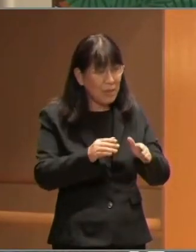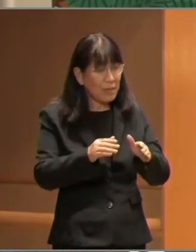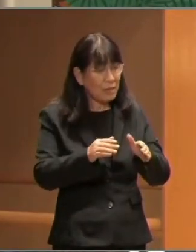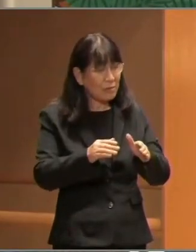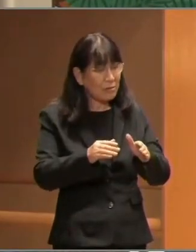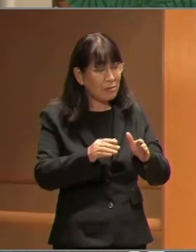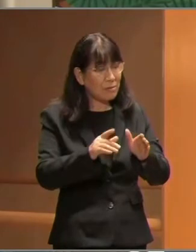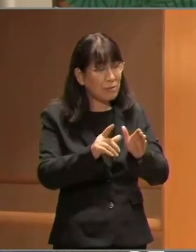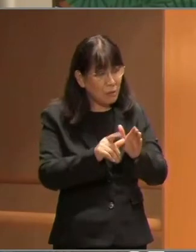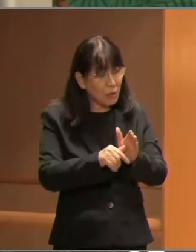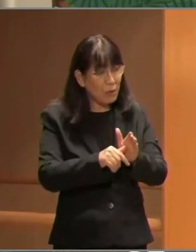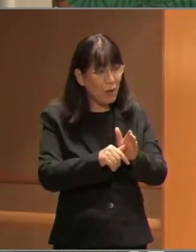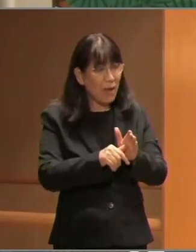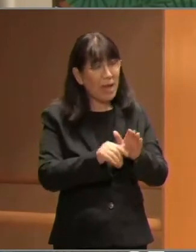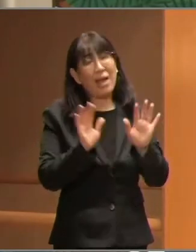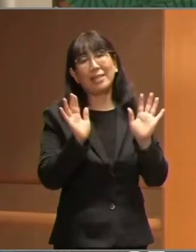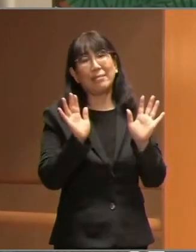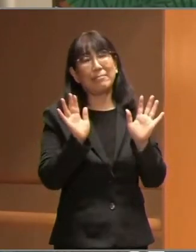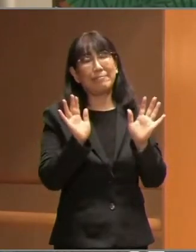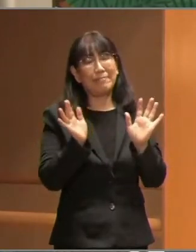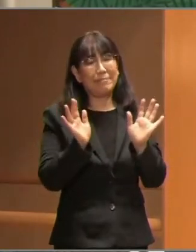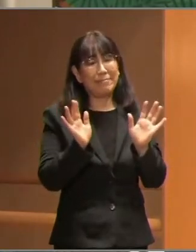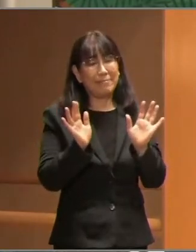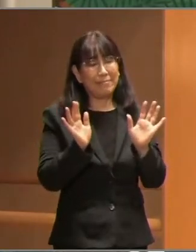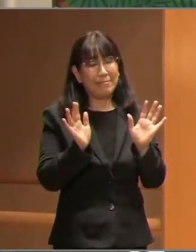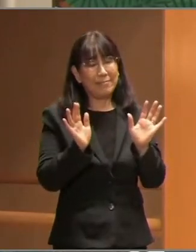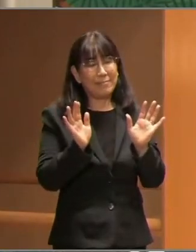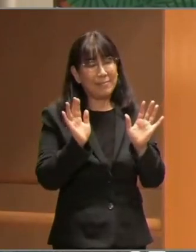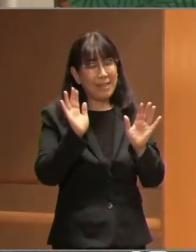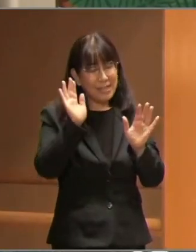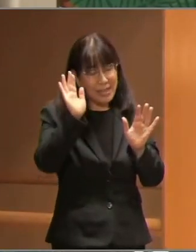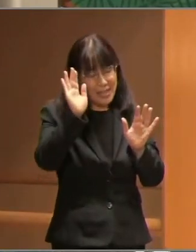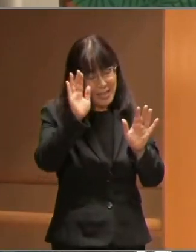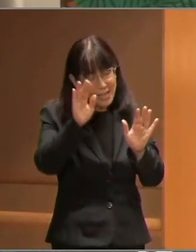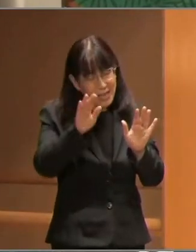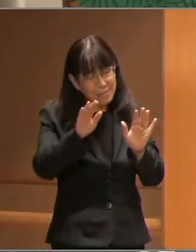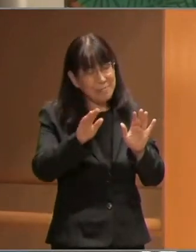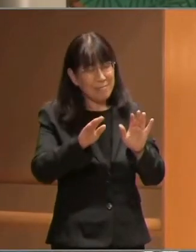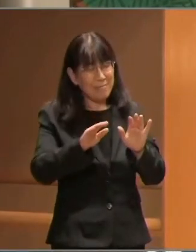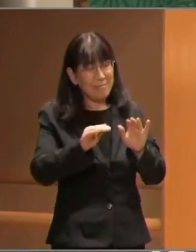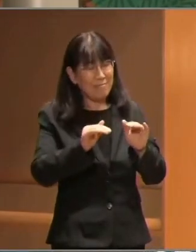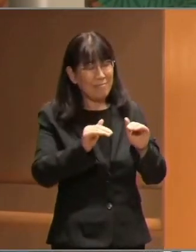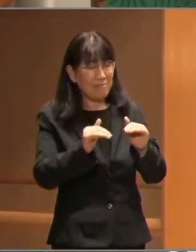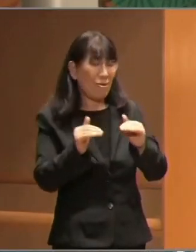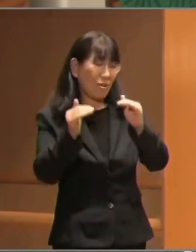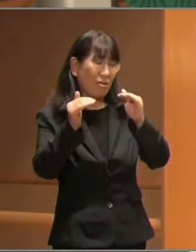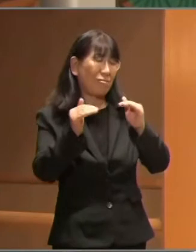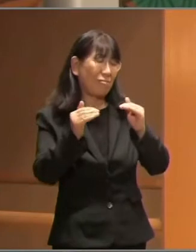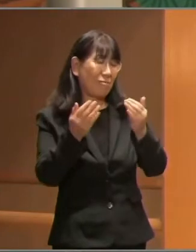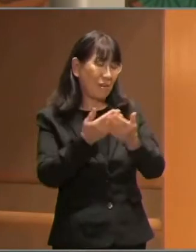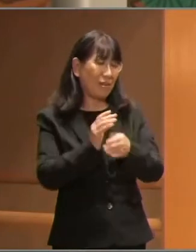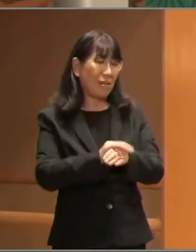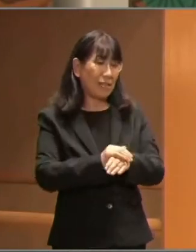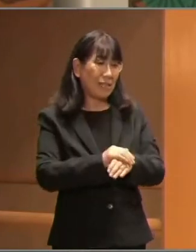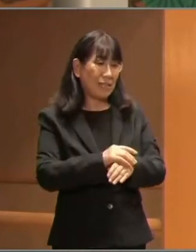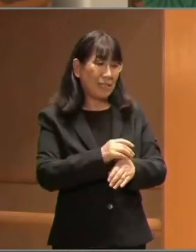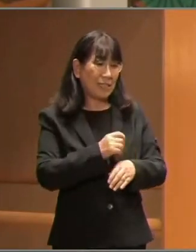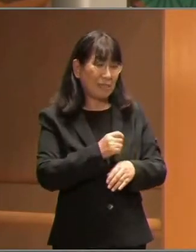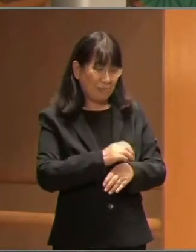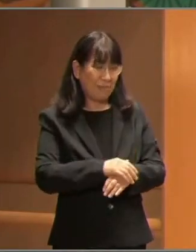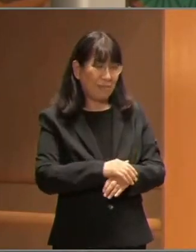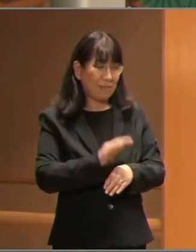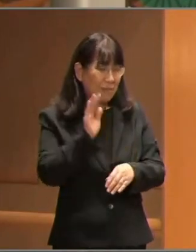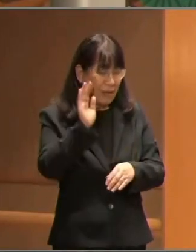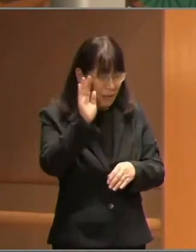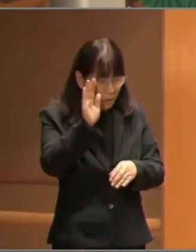We, human, was born as a baby, and then we grow up to become an adult,